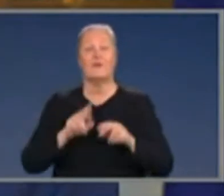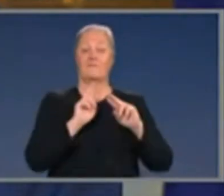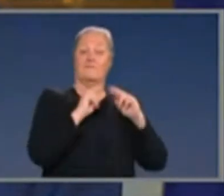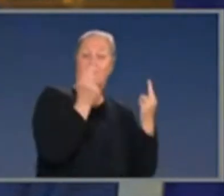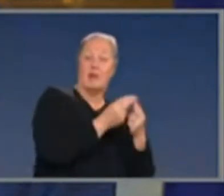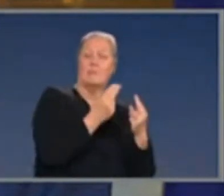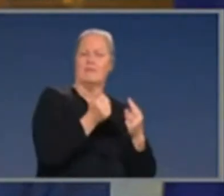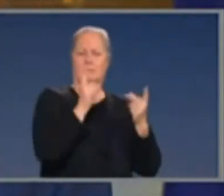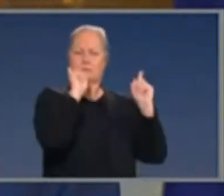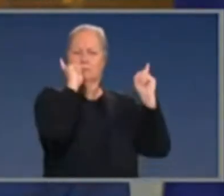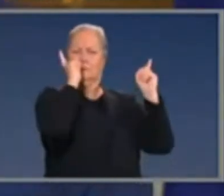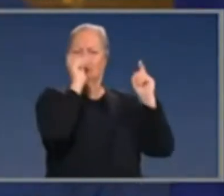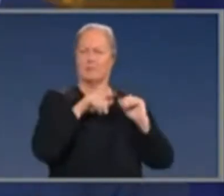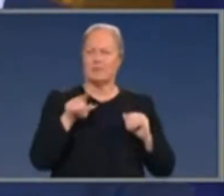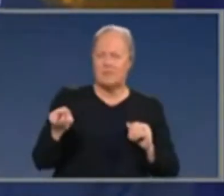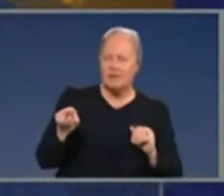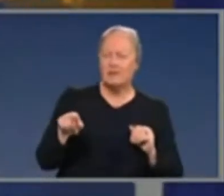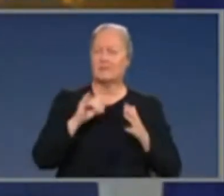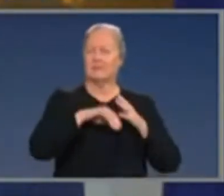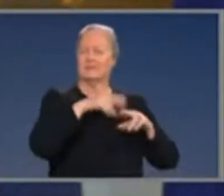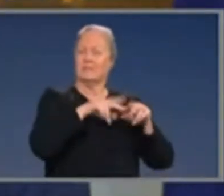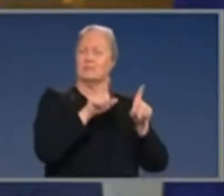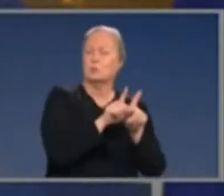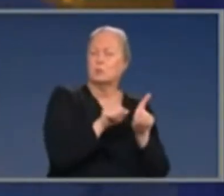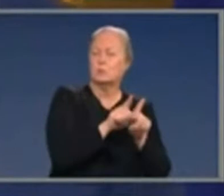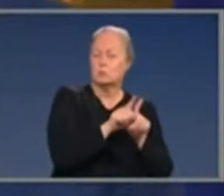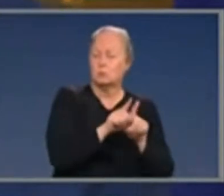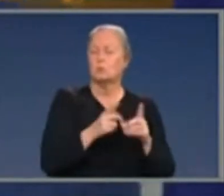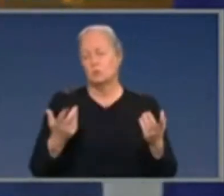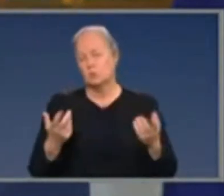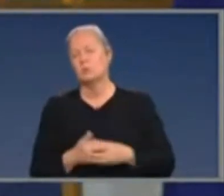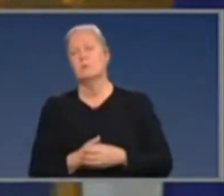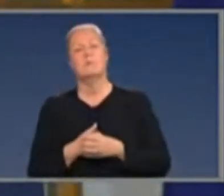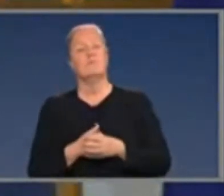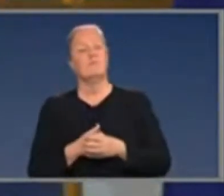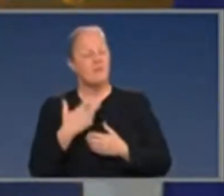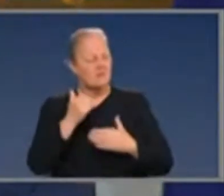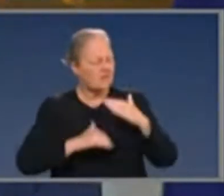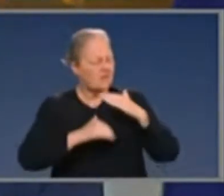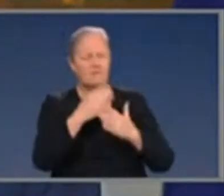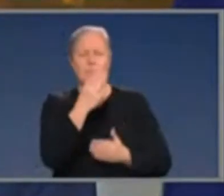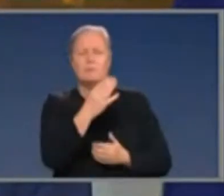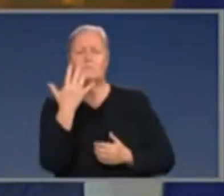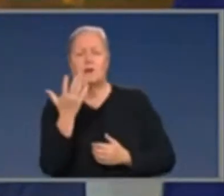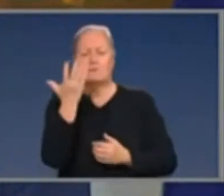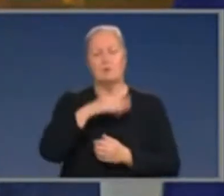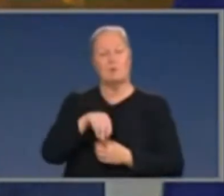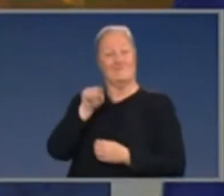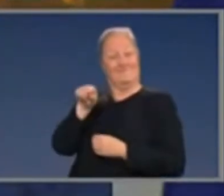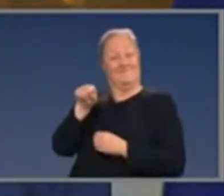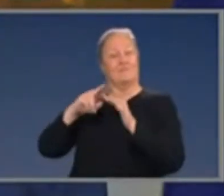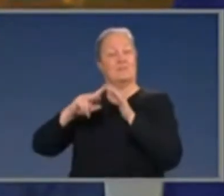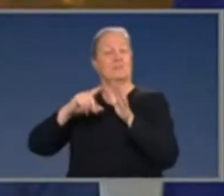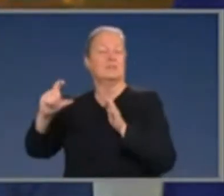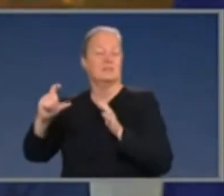and staff. We are in the process of decanting a substantial number of those residents, up to 45, out of that facility.